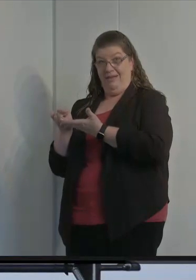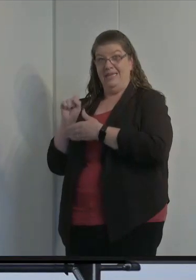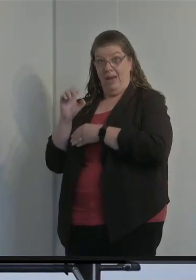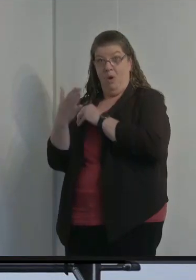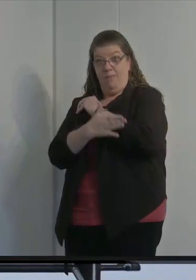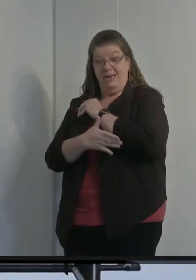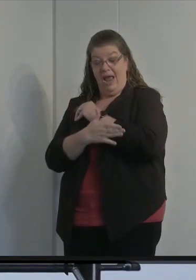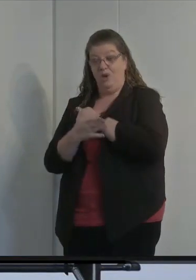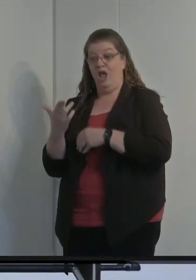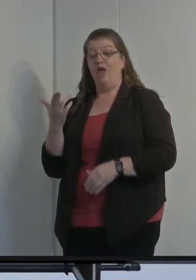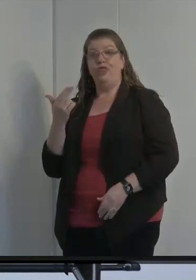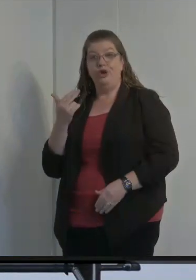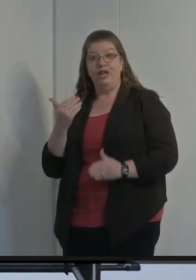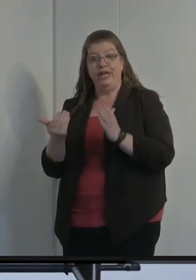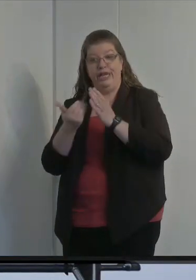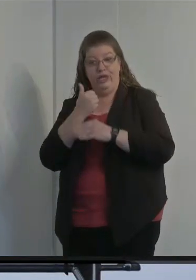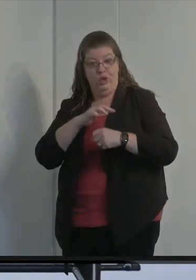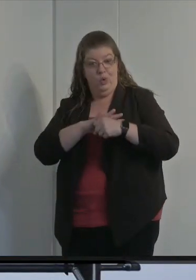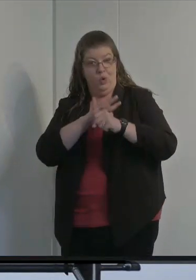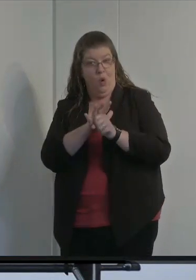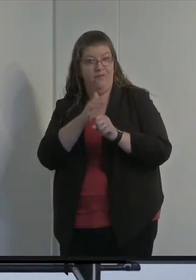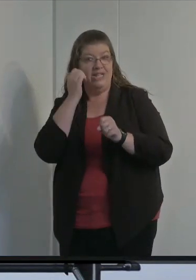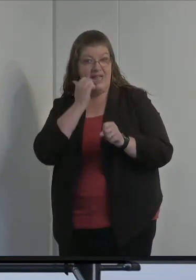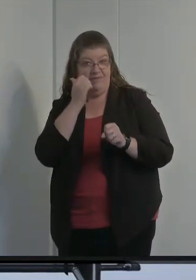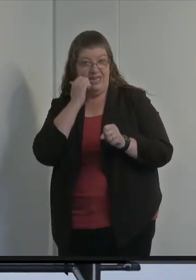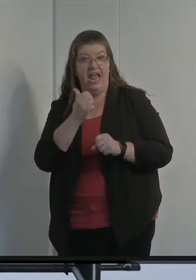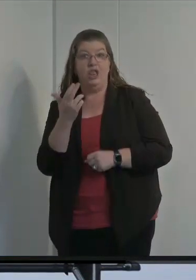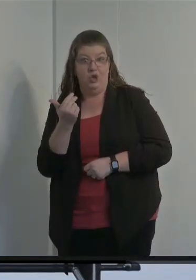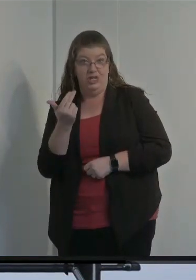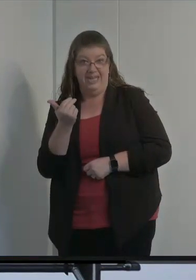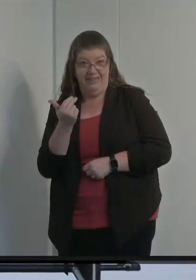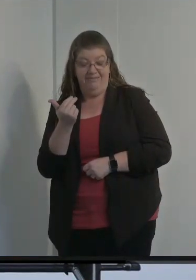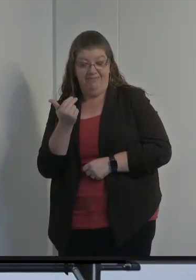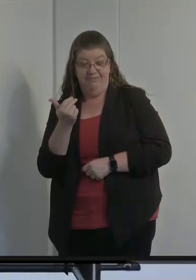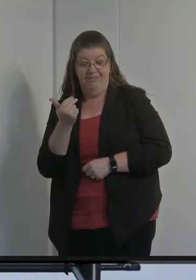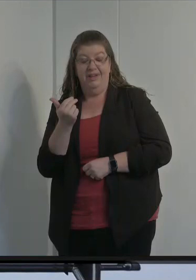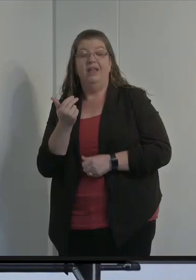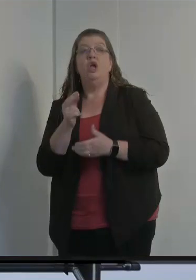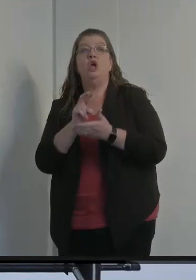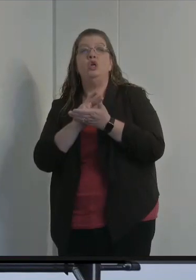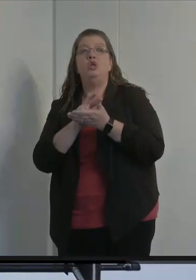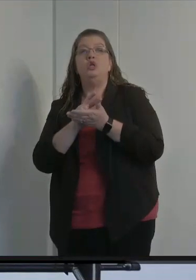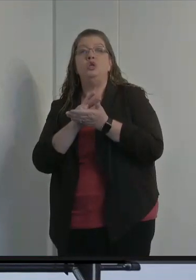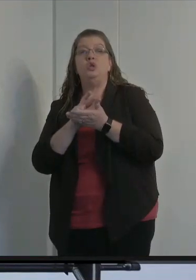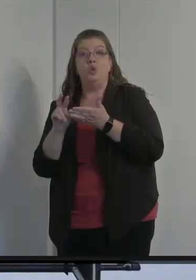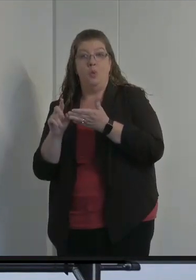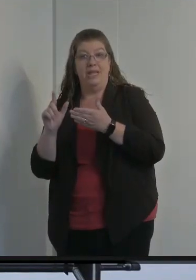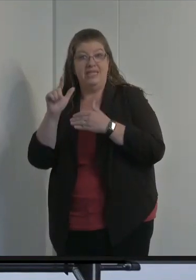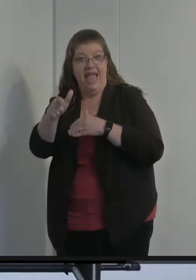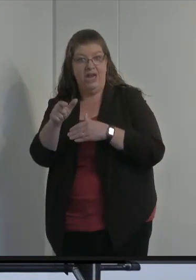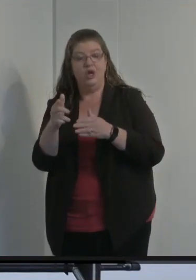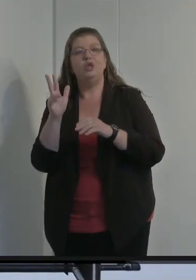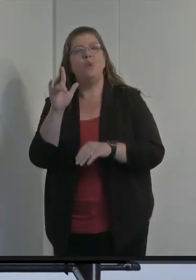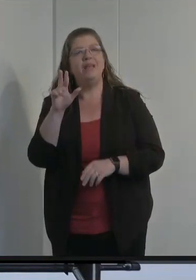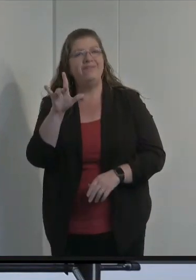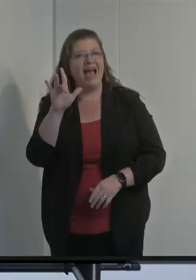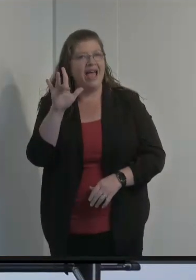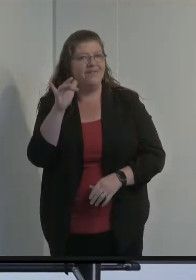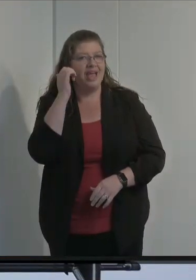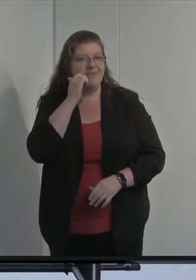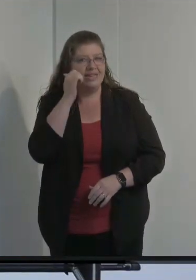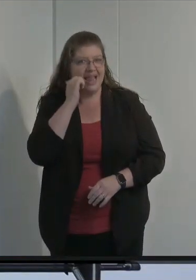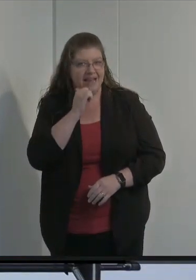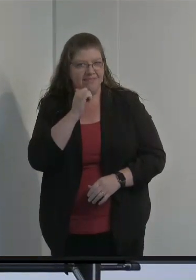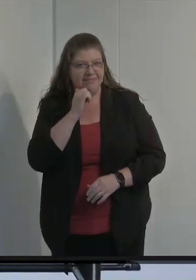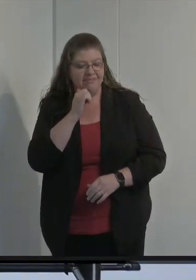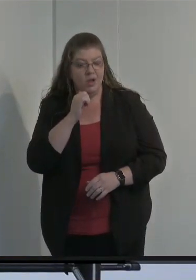averaged 13 new COVID cases per day. That number increased to 25 new cases 2 weeks later. The